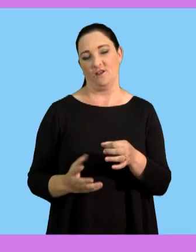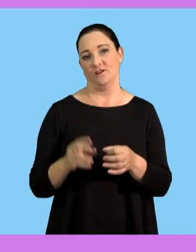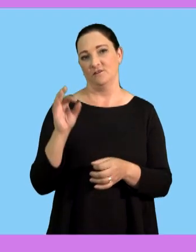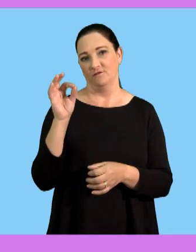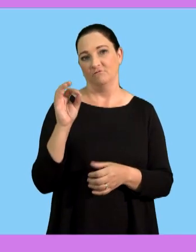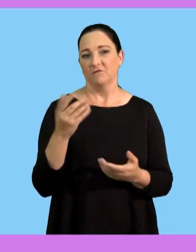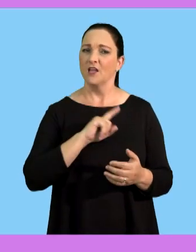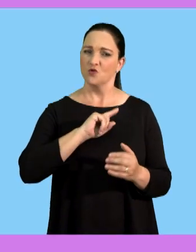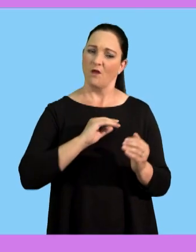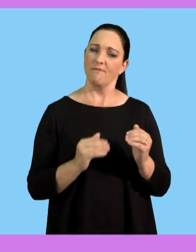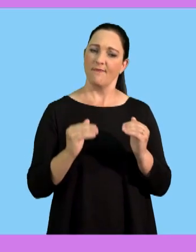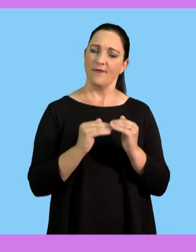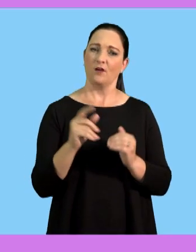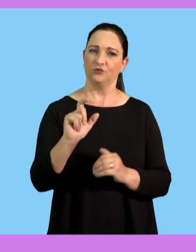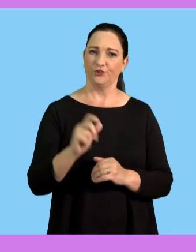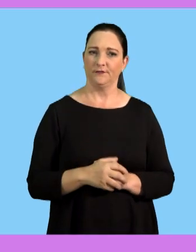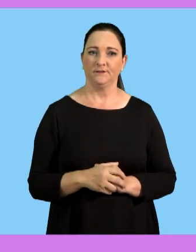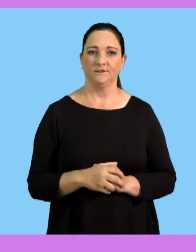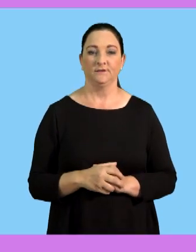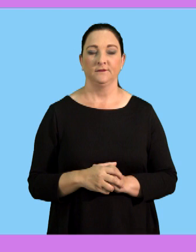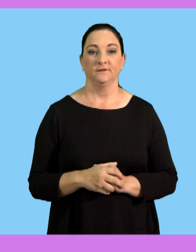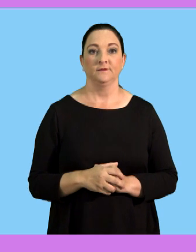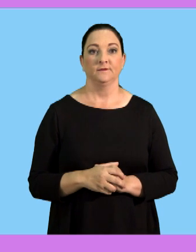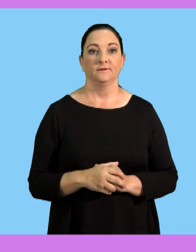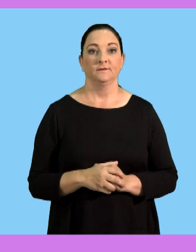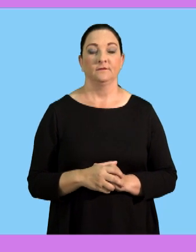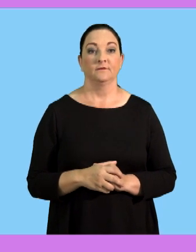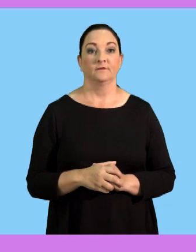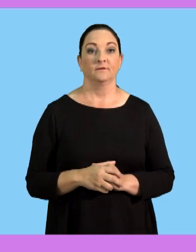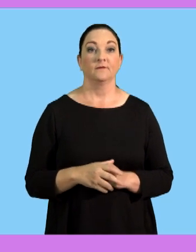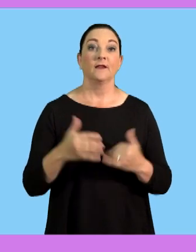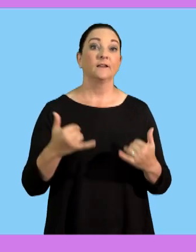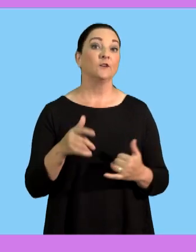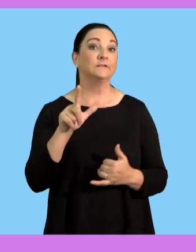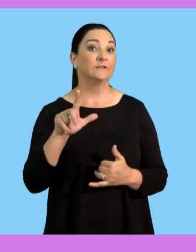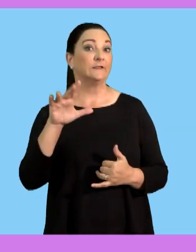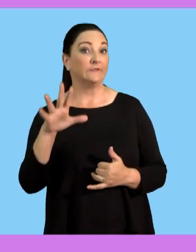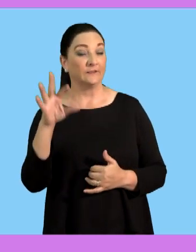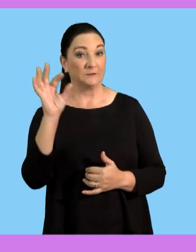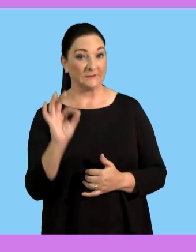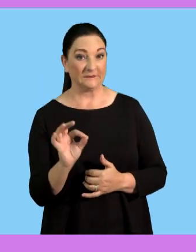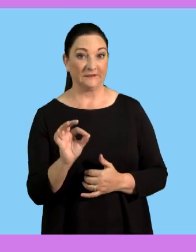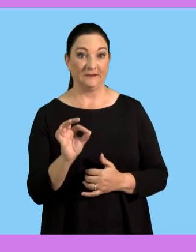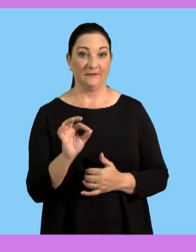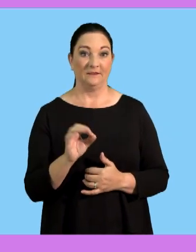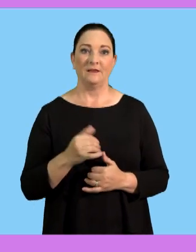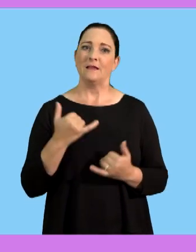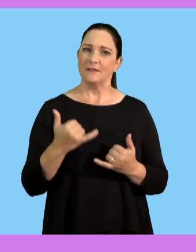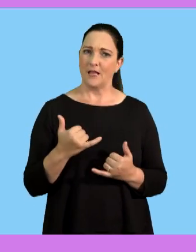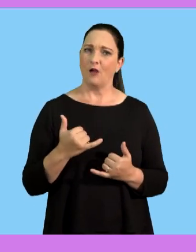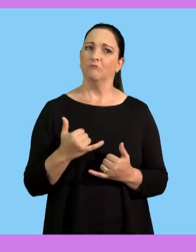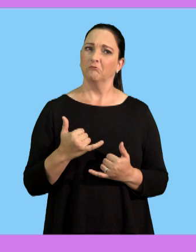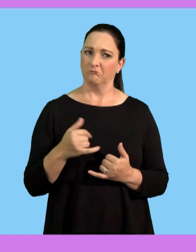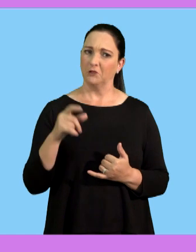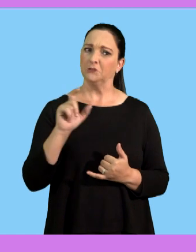saying it's equally likely. Then here, if you look at 75%, meaning now